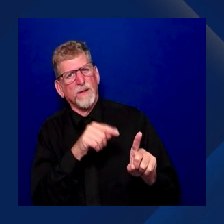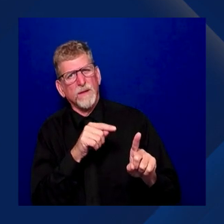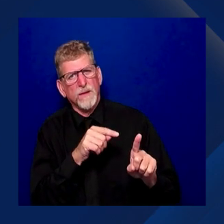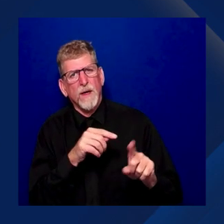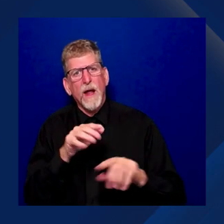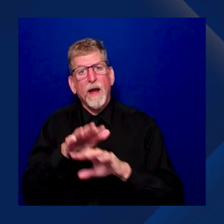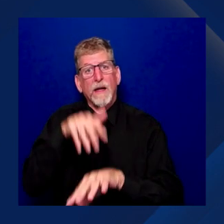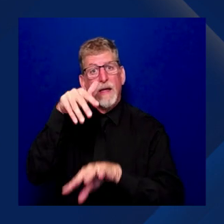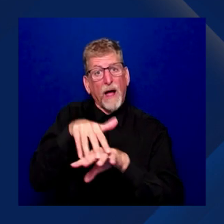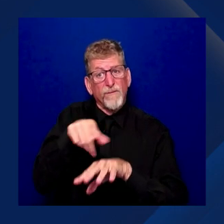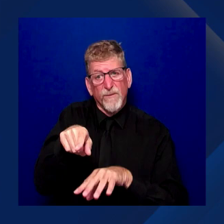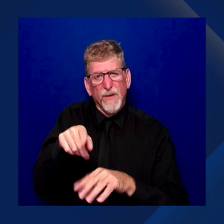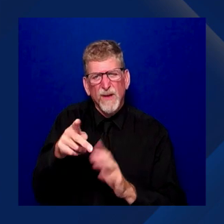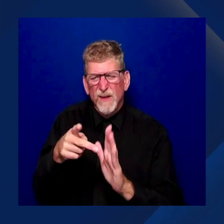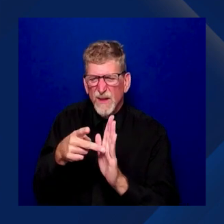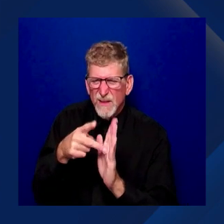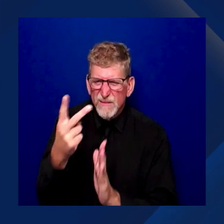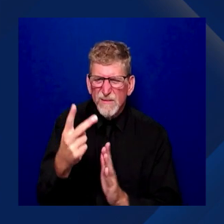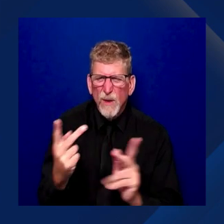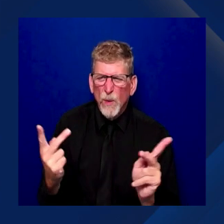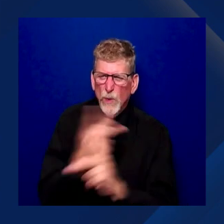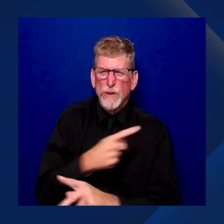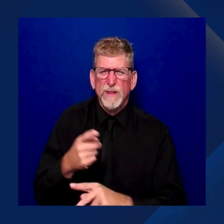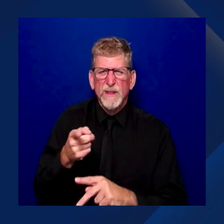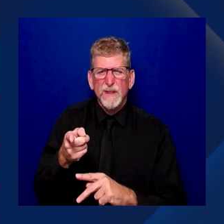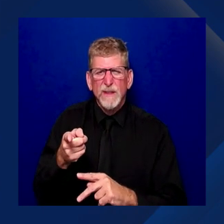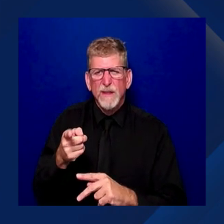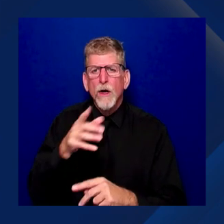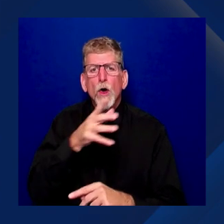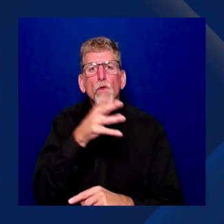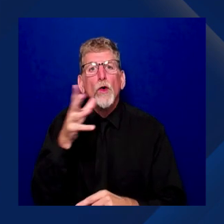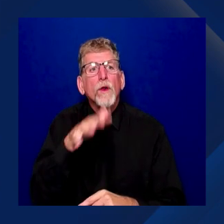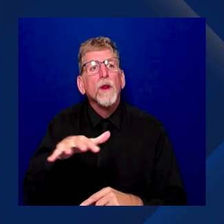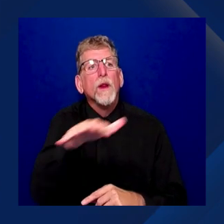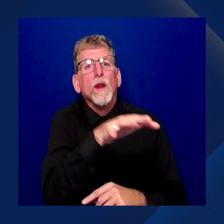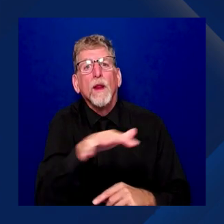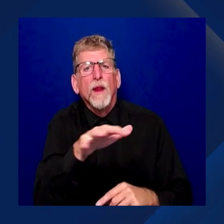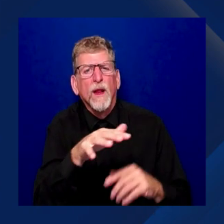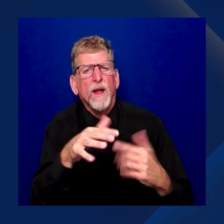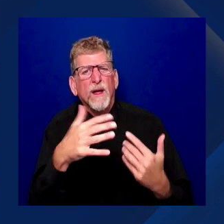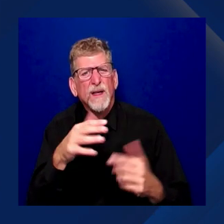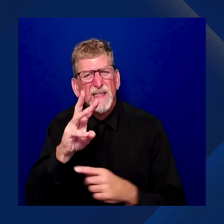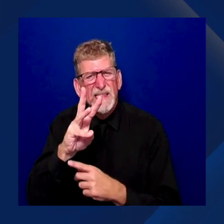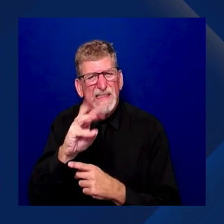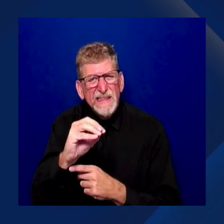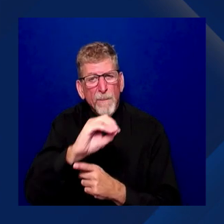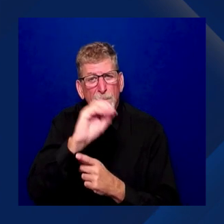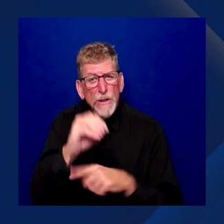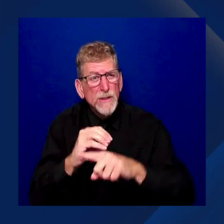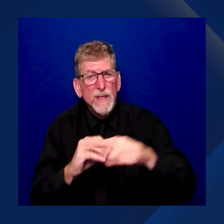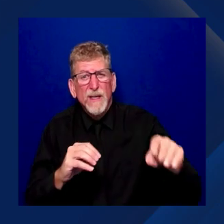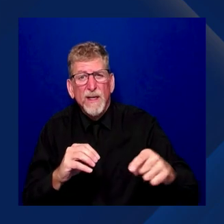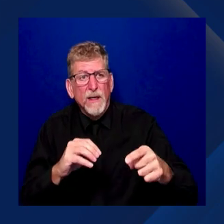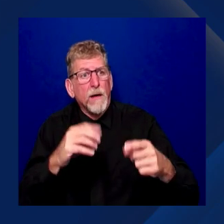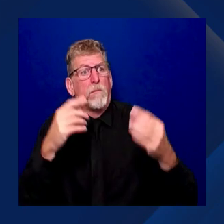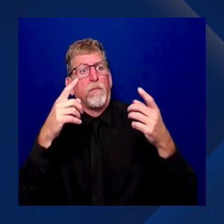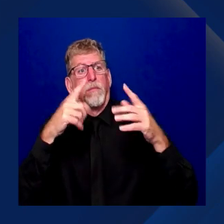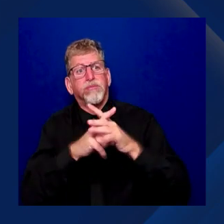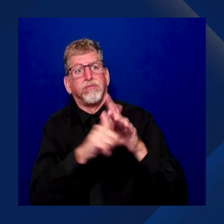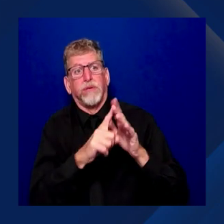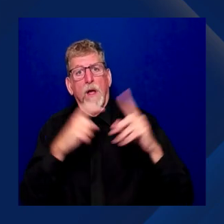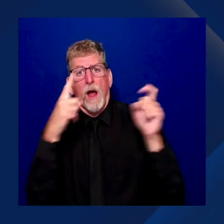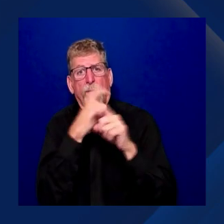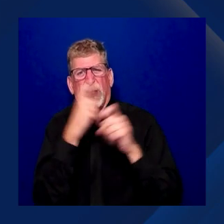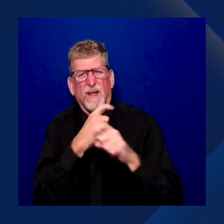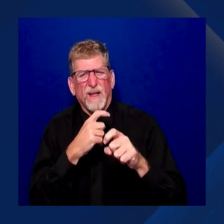rural America, 60% more likely to have complications because of what we call the deserts, mm-hmm. the